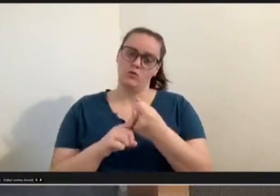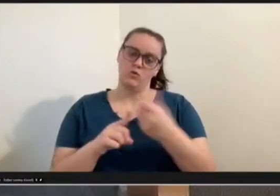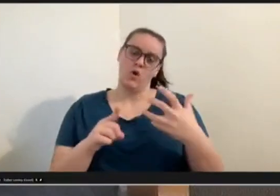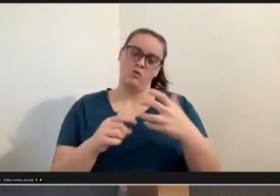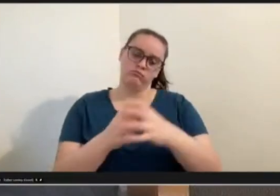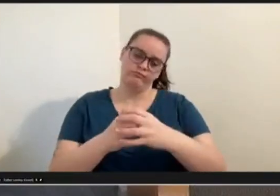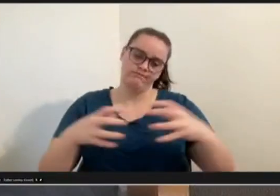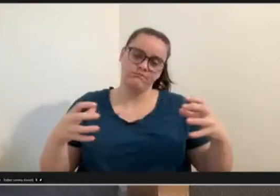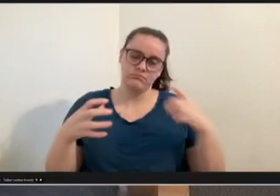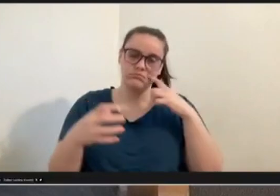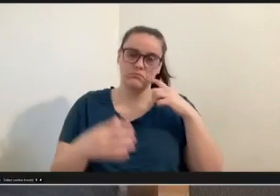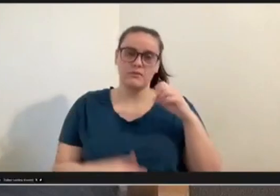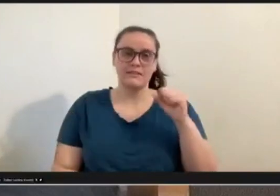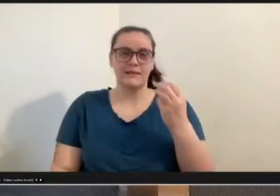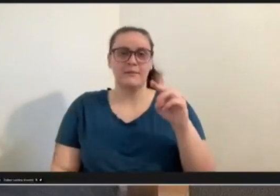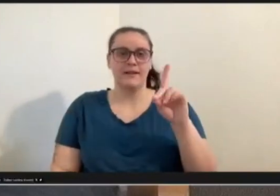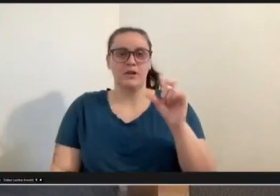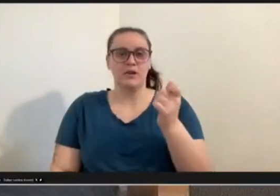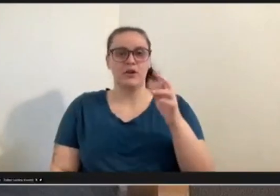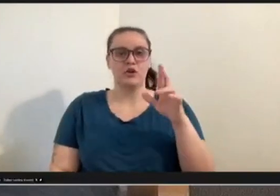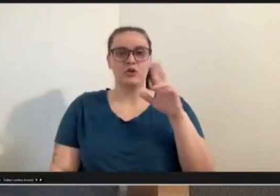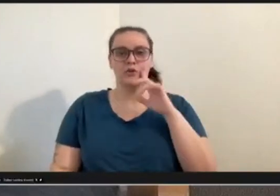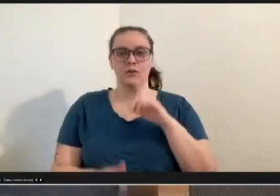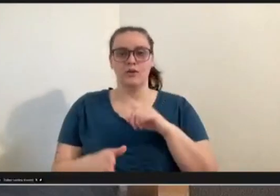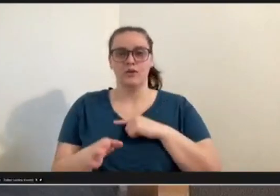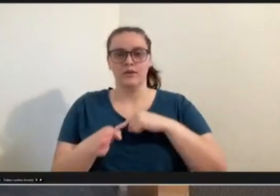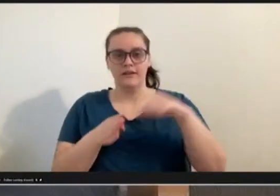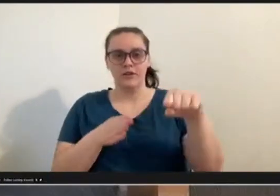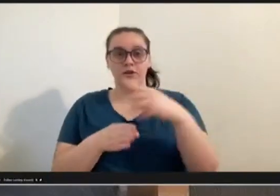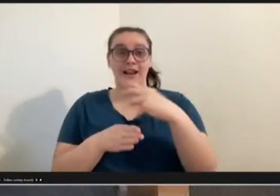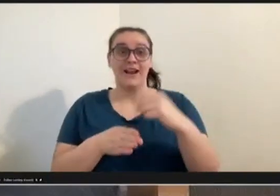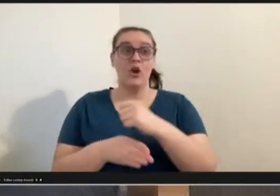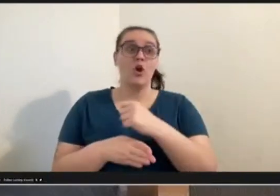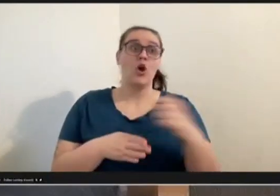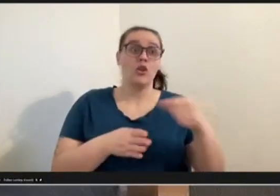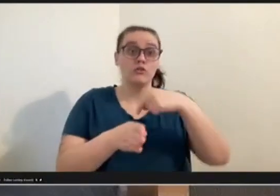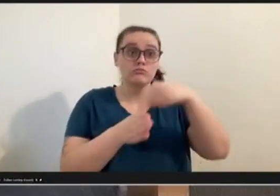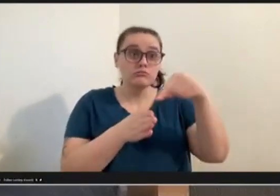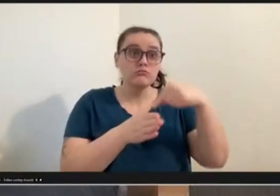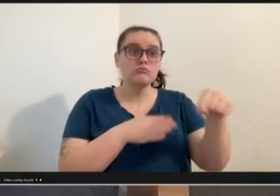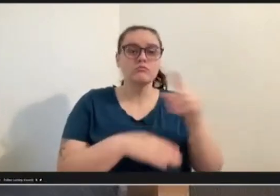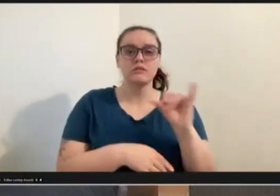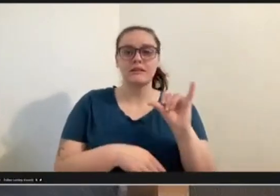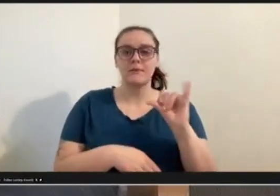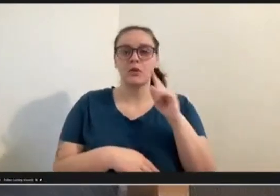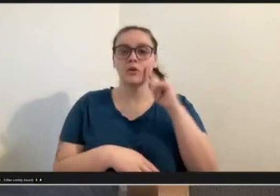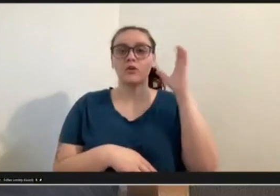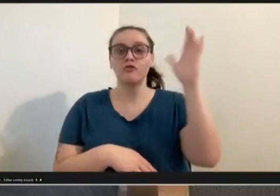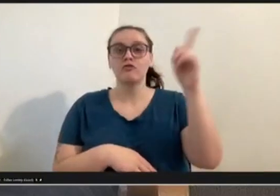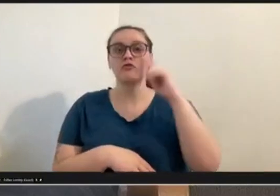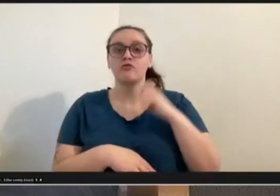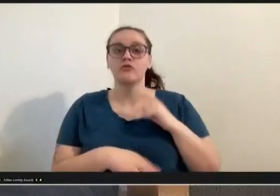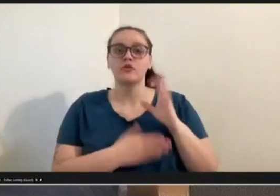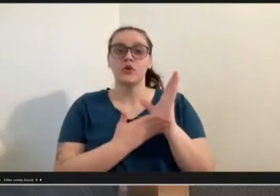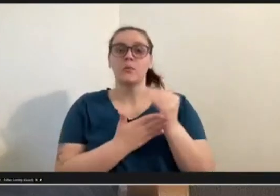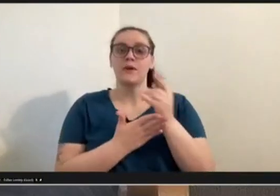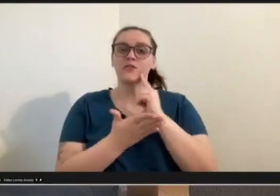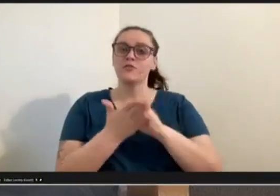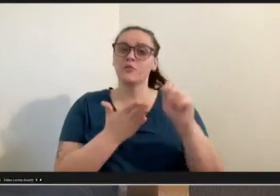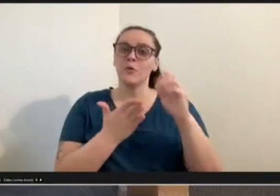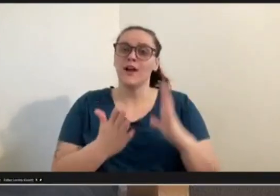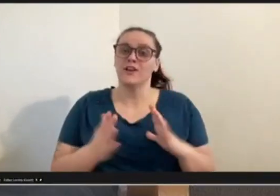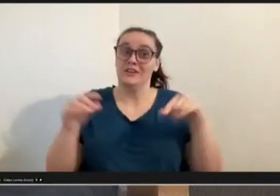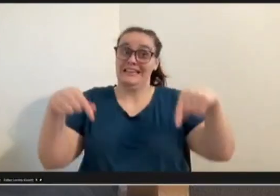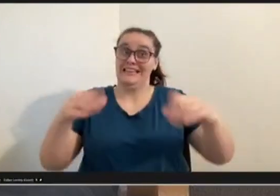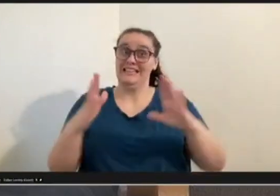industry sectors. Future budget writers in this building will thank you, not to mention